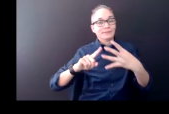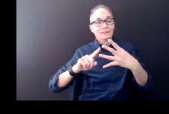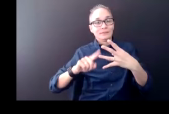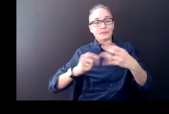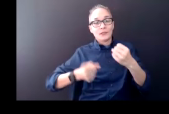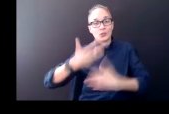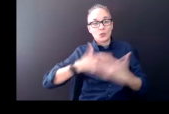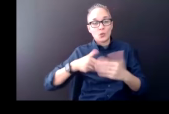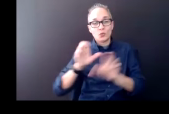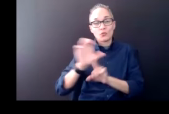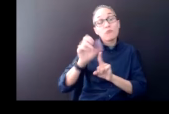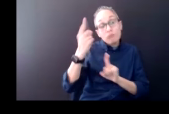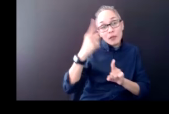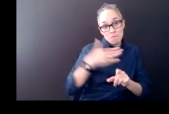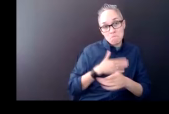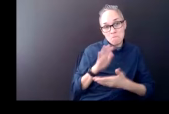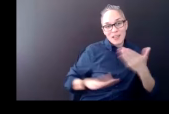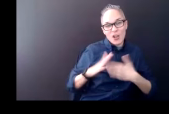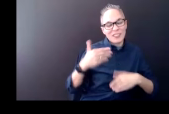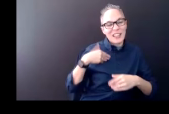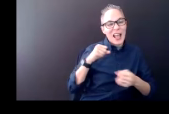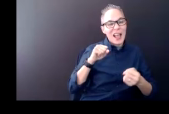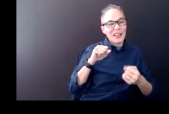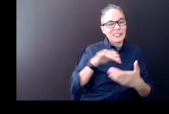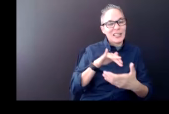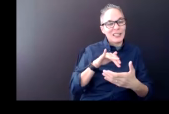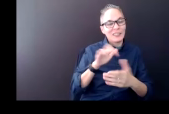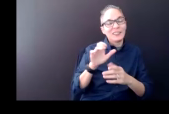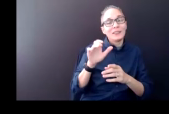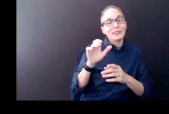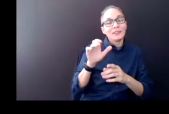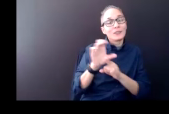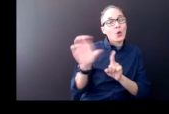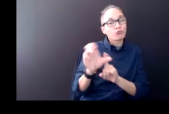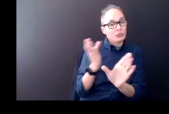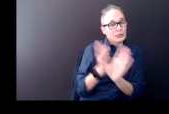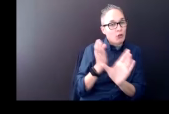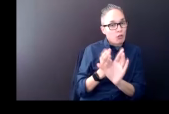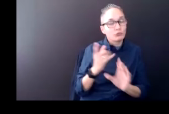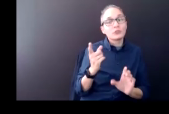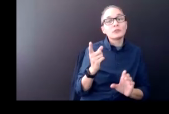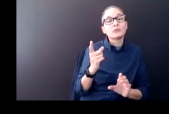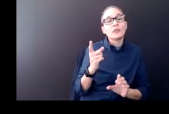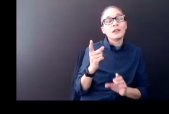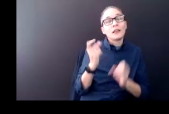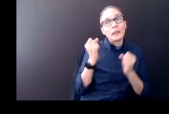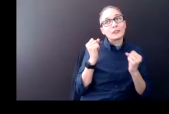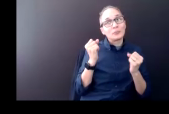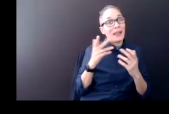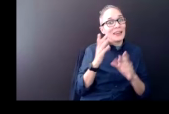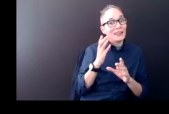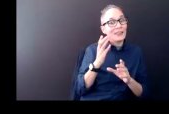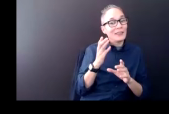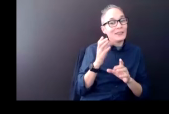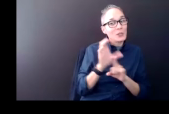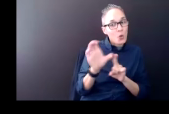studied cultural psychology, and that was like my research focus. And I think that like there are a lot of like cultural and social aspects